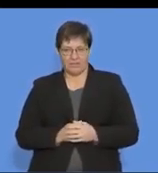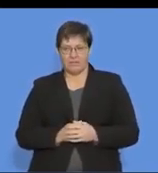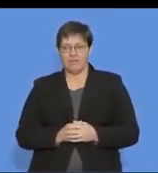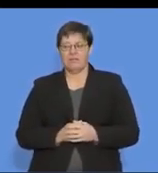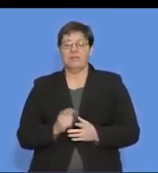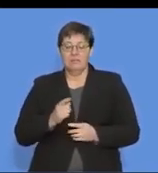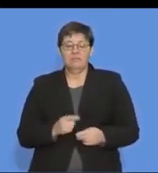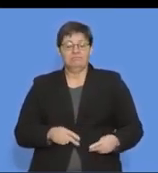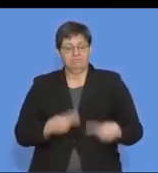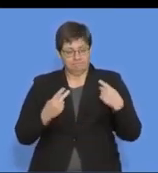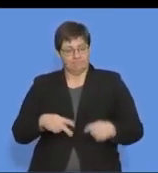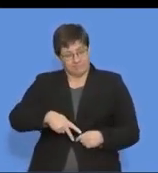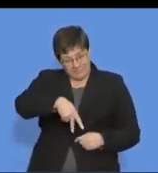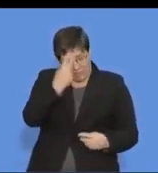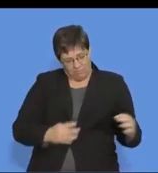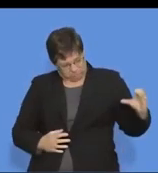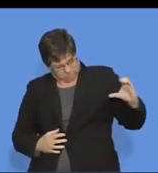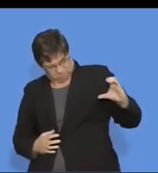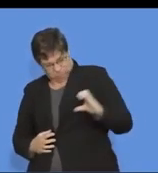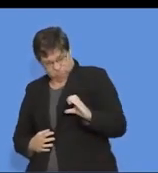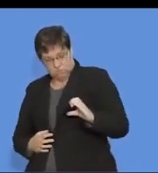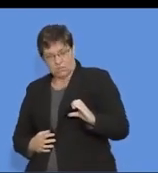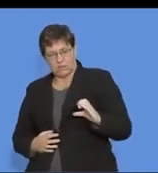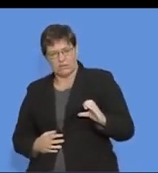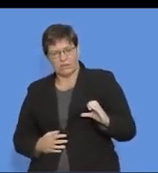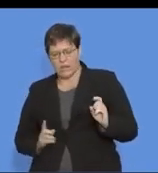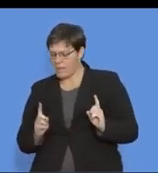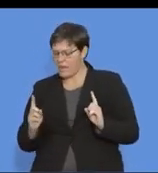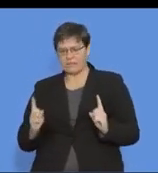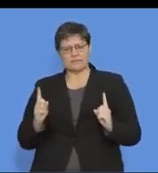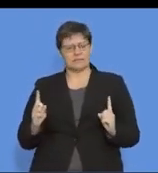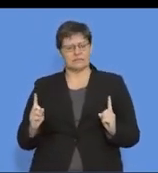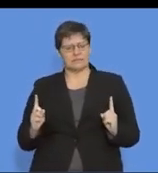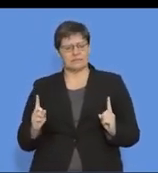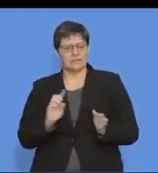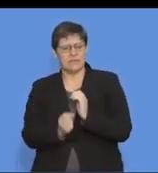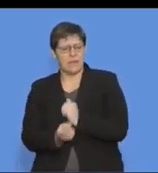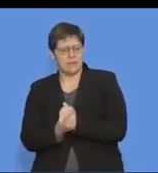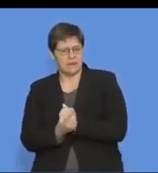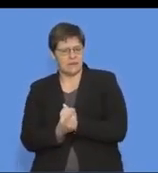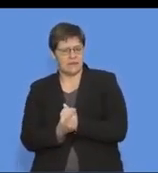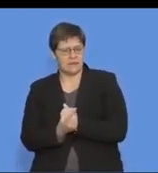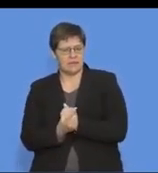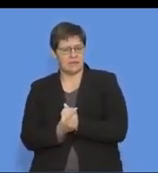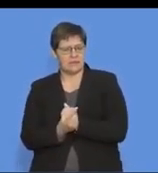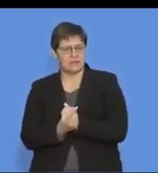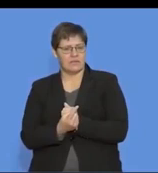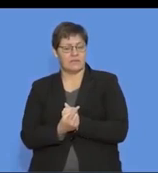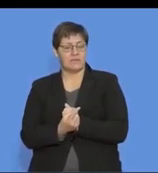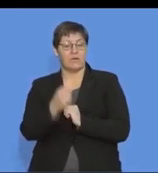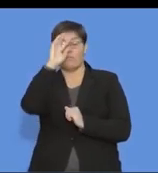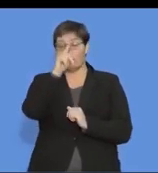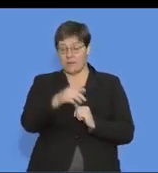the force is twice what it was. So what would have happened in terms of, the distance?